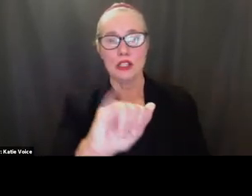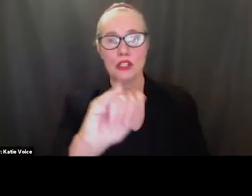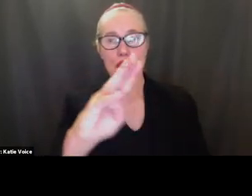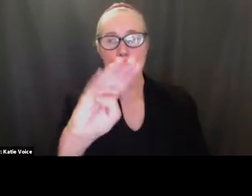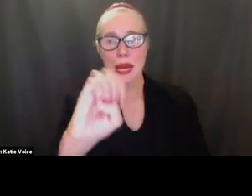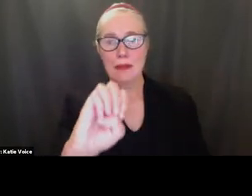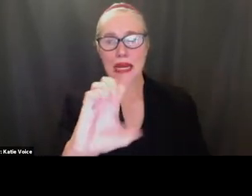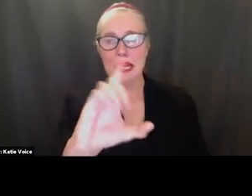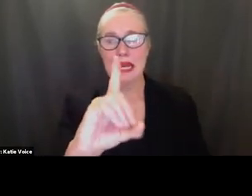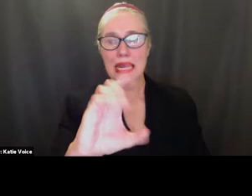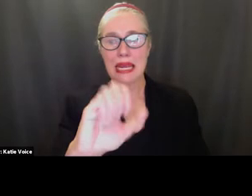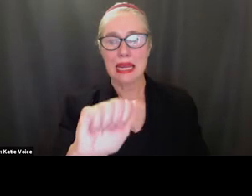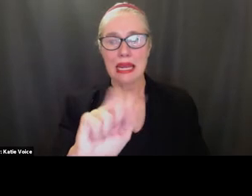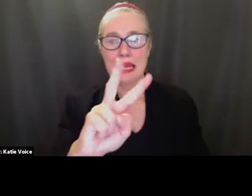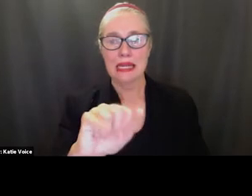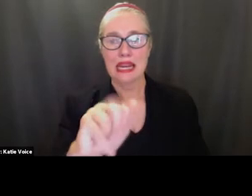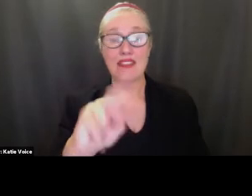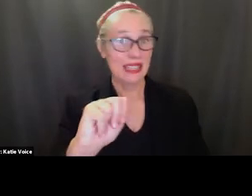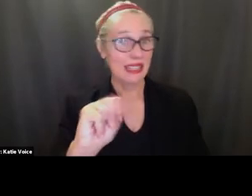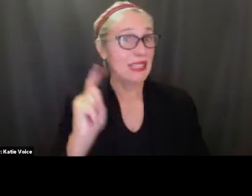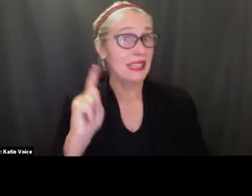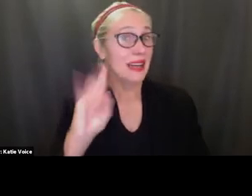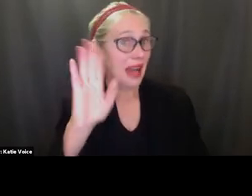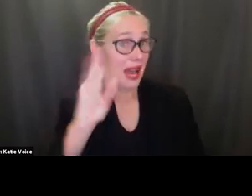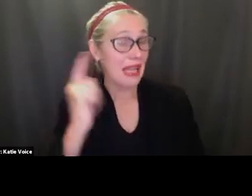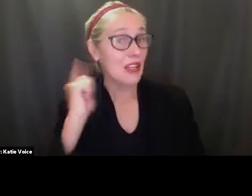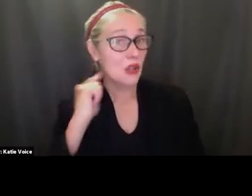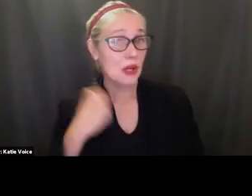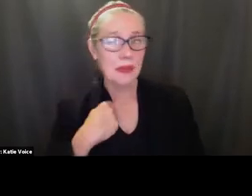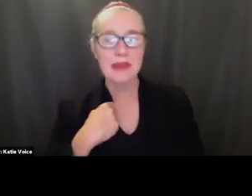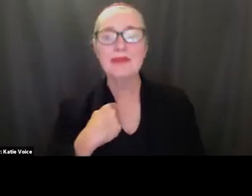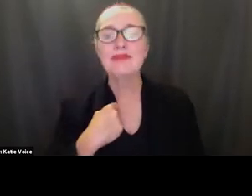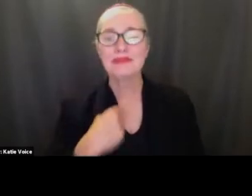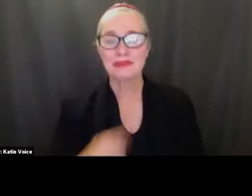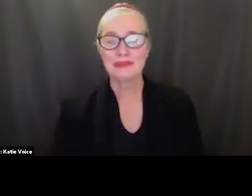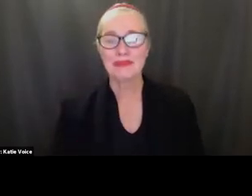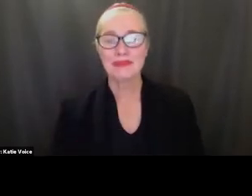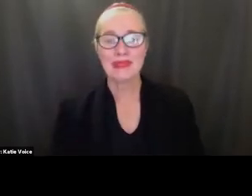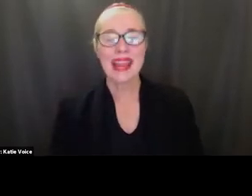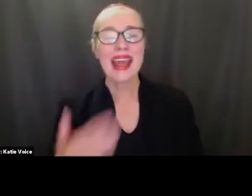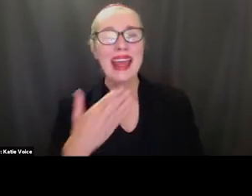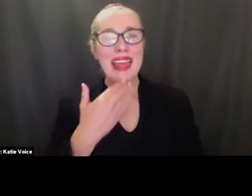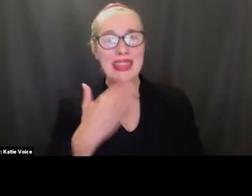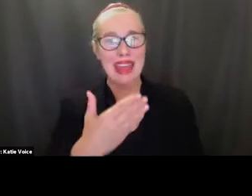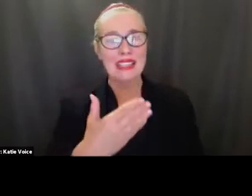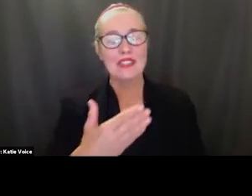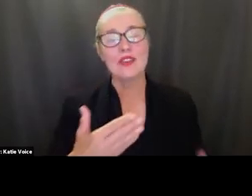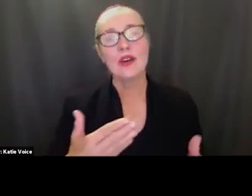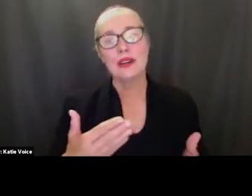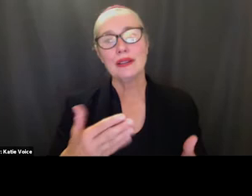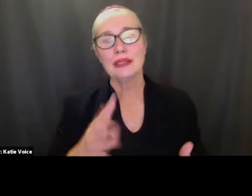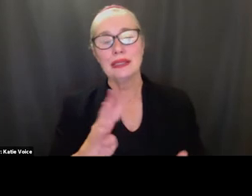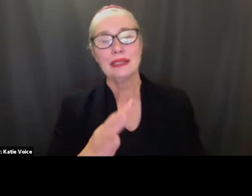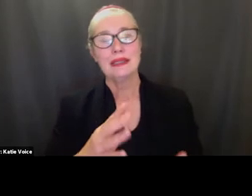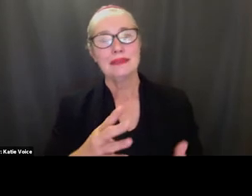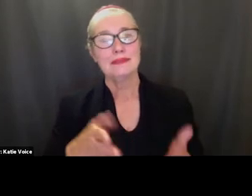hi there can you hear me yes hi thanks for having me speak tonight um i guess the first thing i just wanted to address